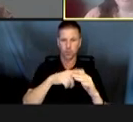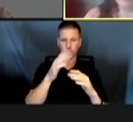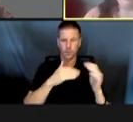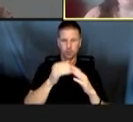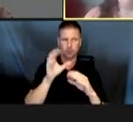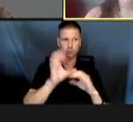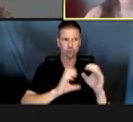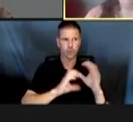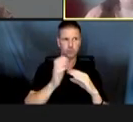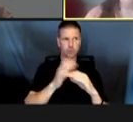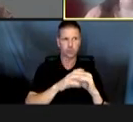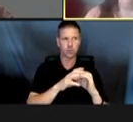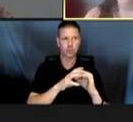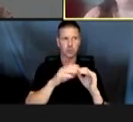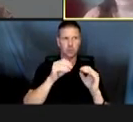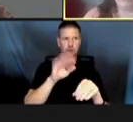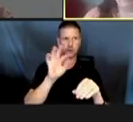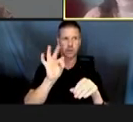construction in